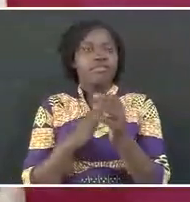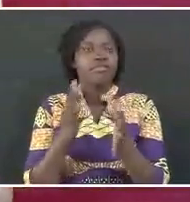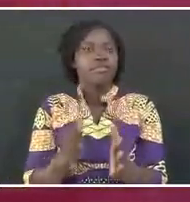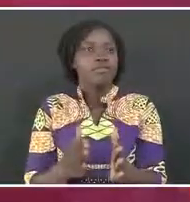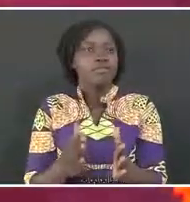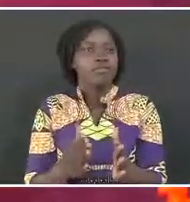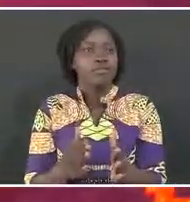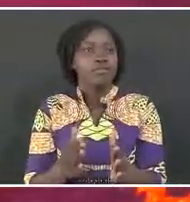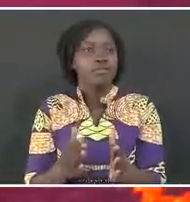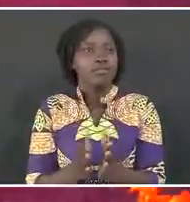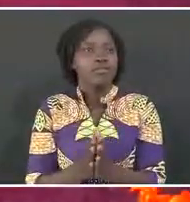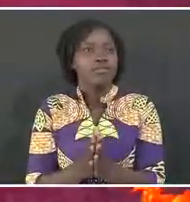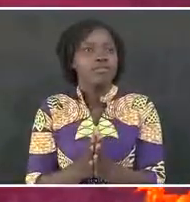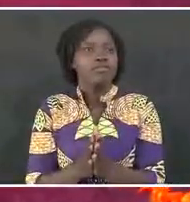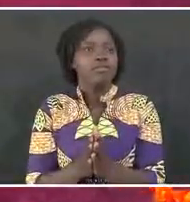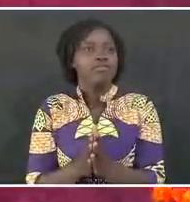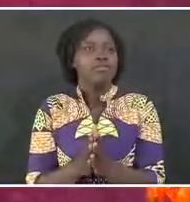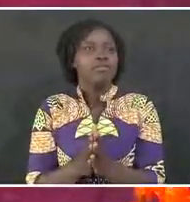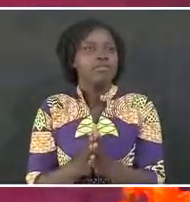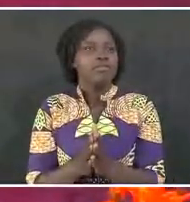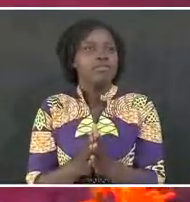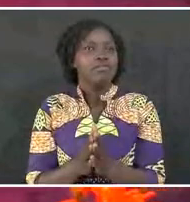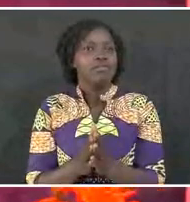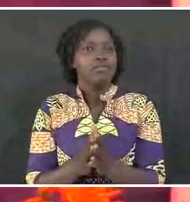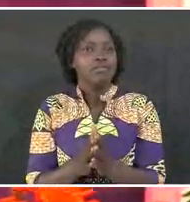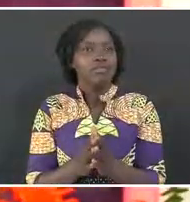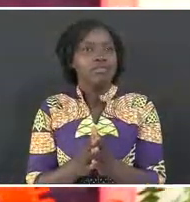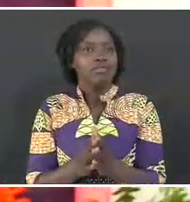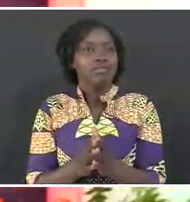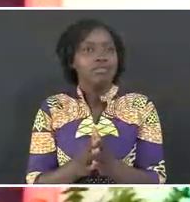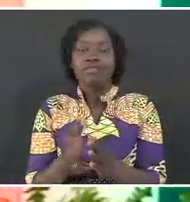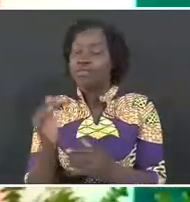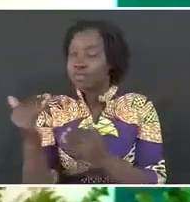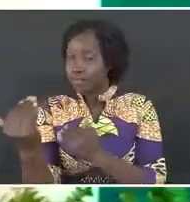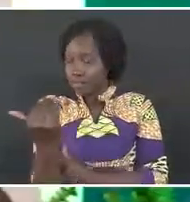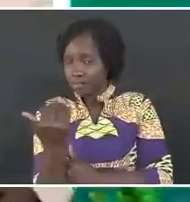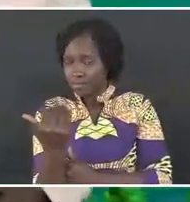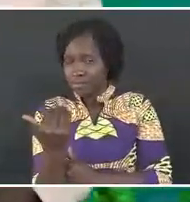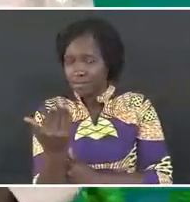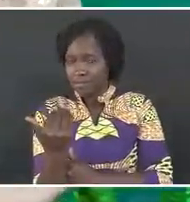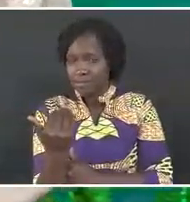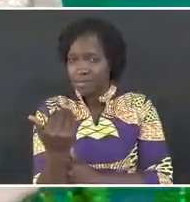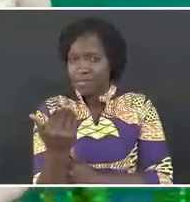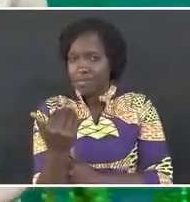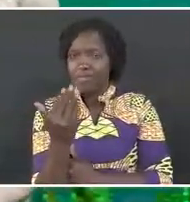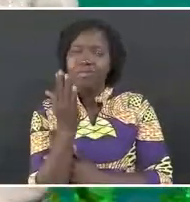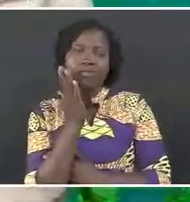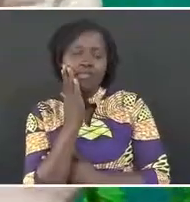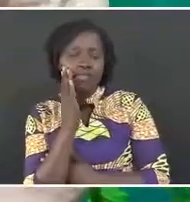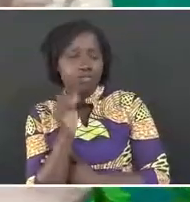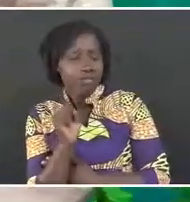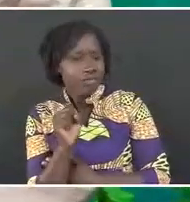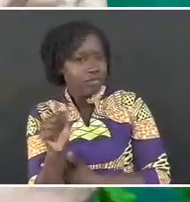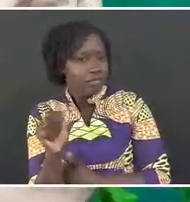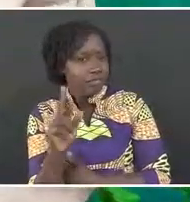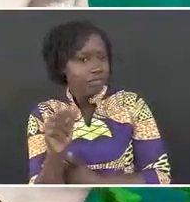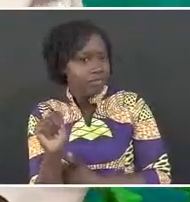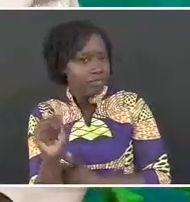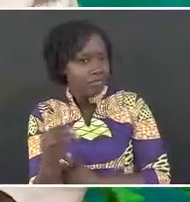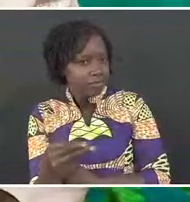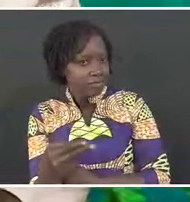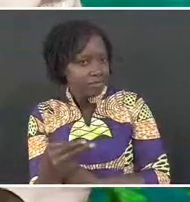we left at mile 46. And he asked me, "Mam Sarah,